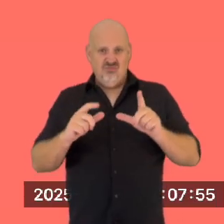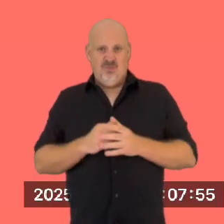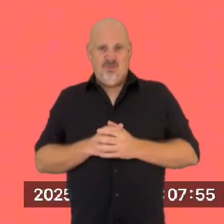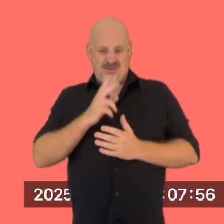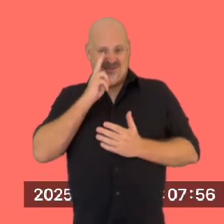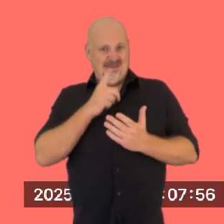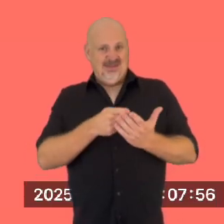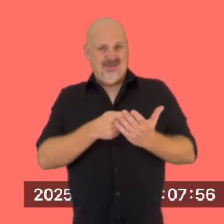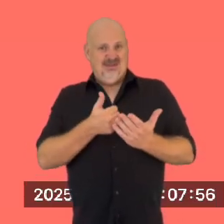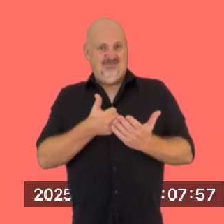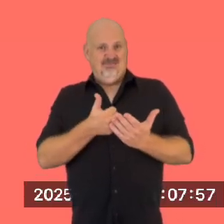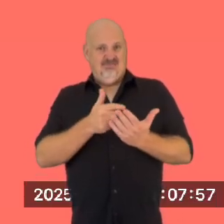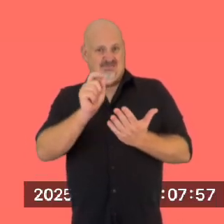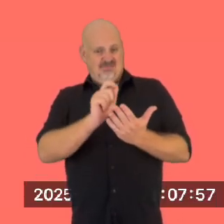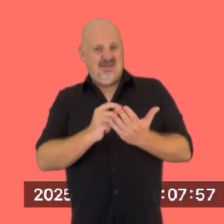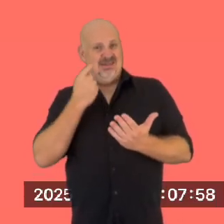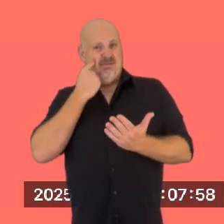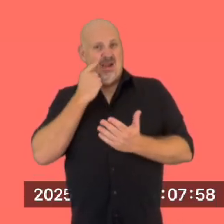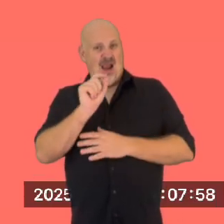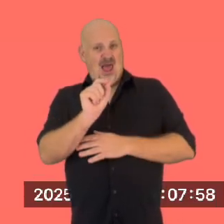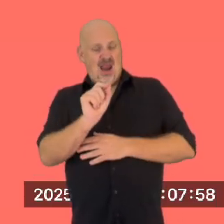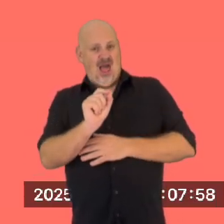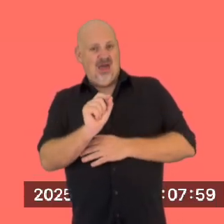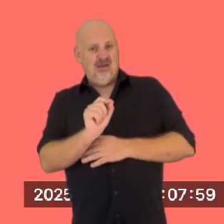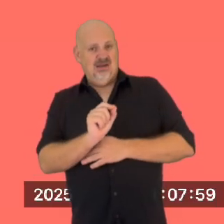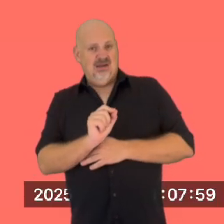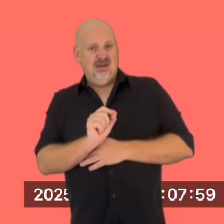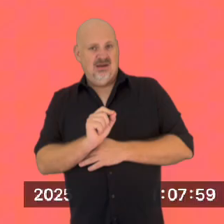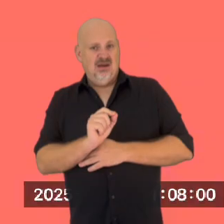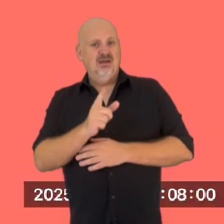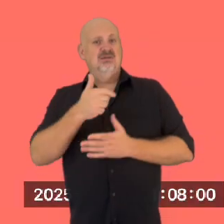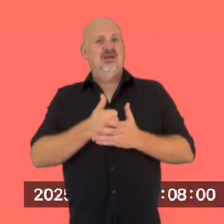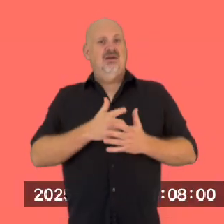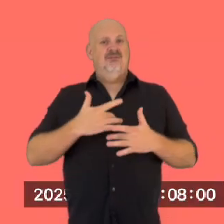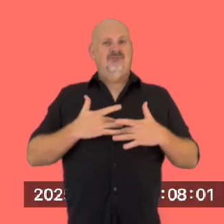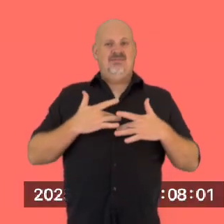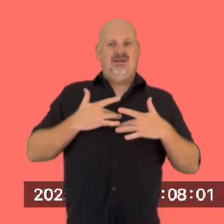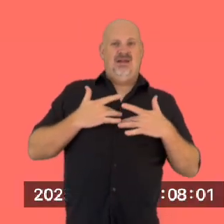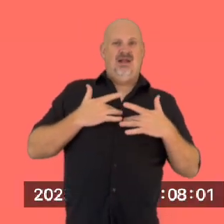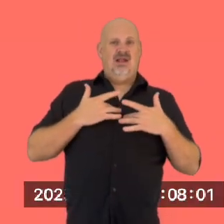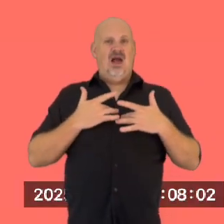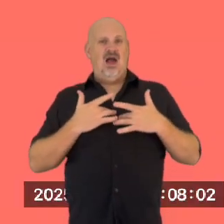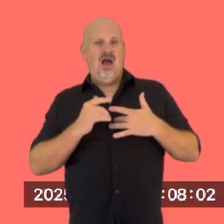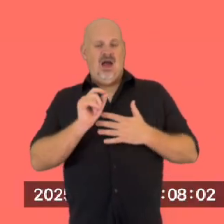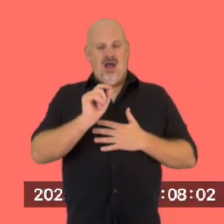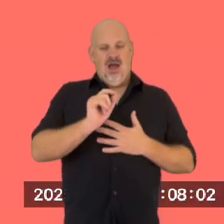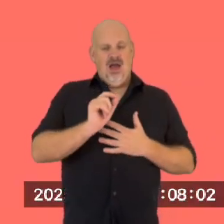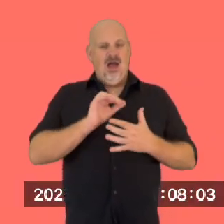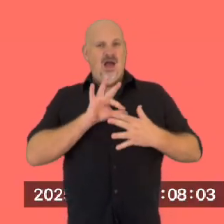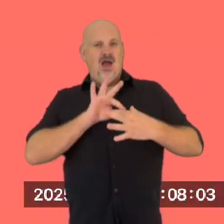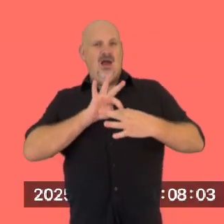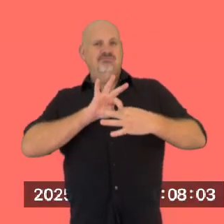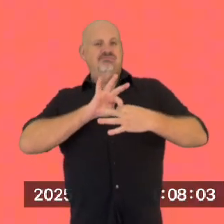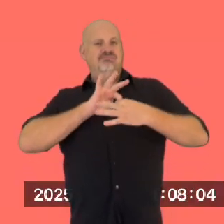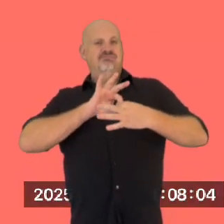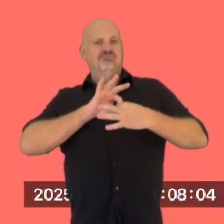go, got it, there we are. You can see it comes through straight there. You can trace a simple line, and you can start getting a feel of what it